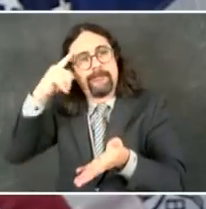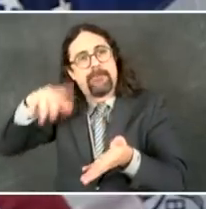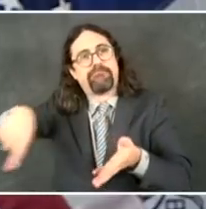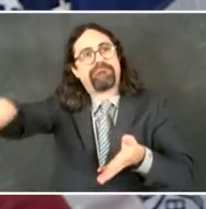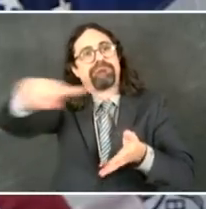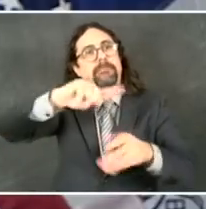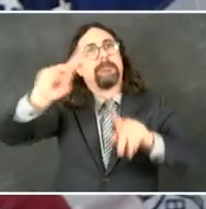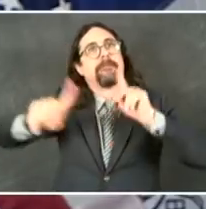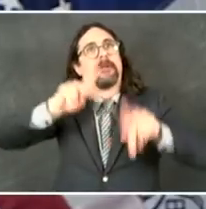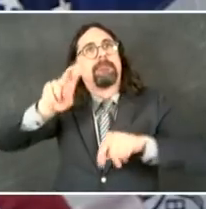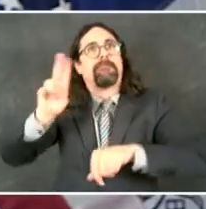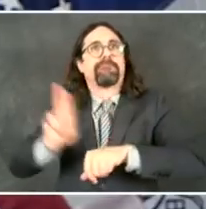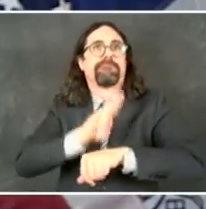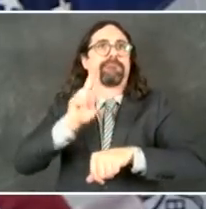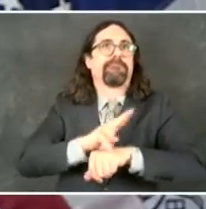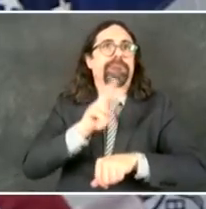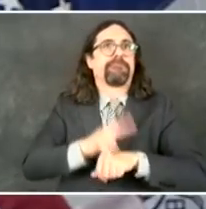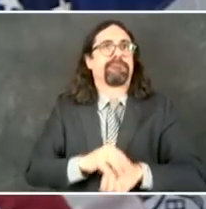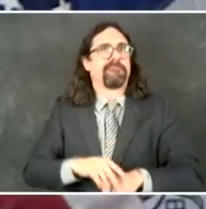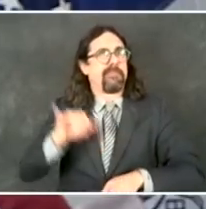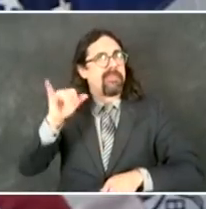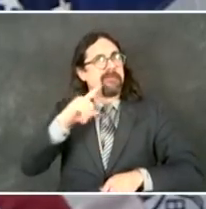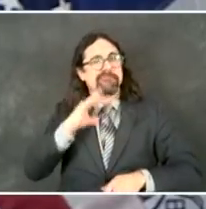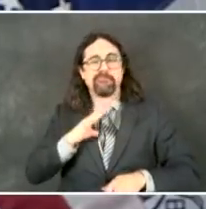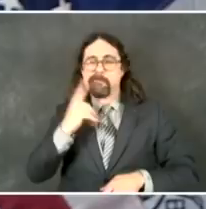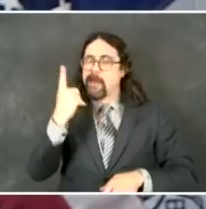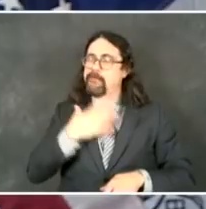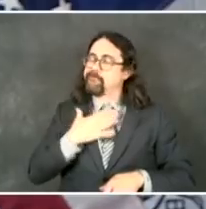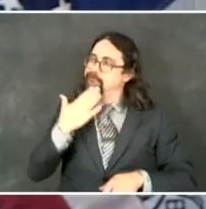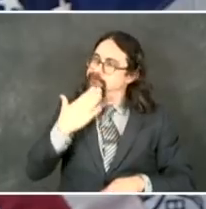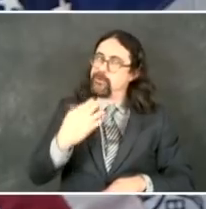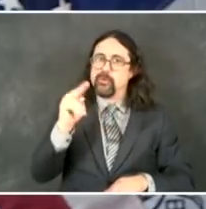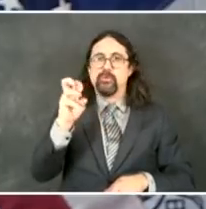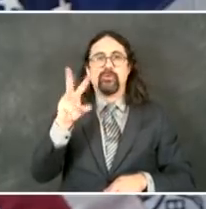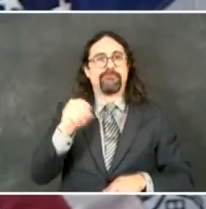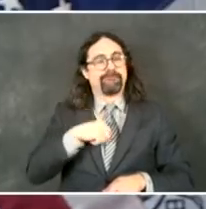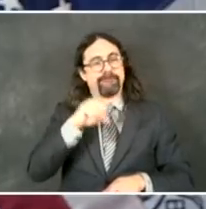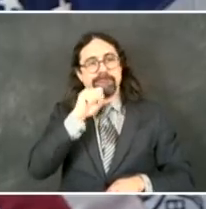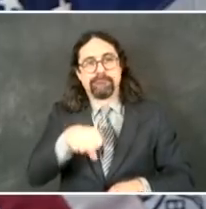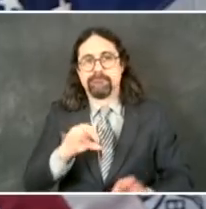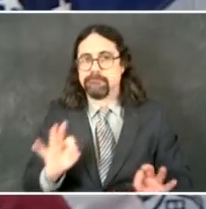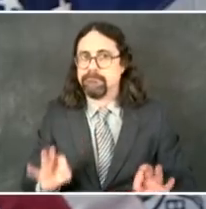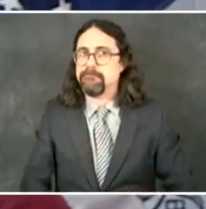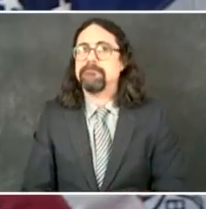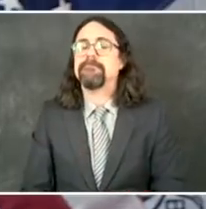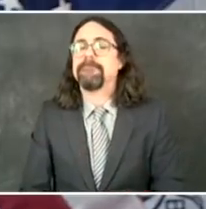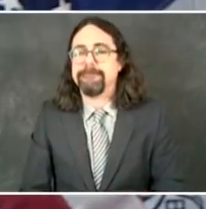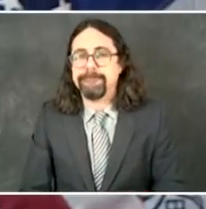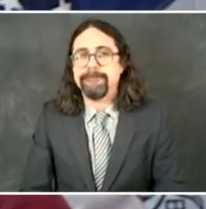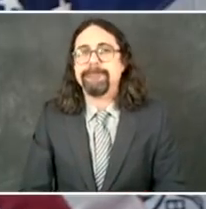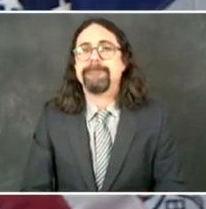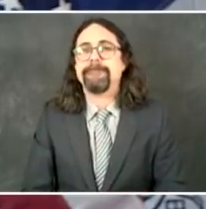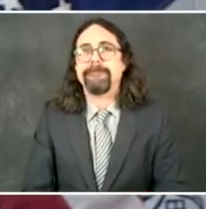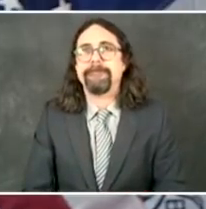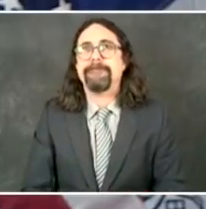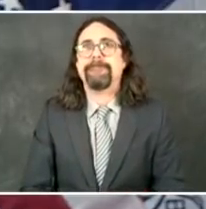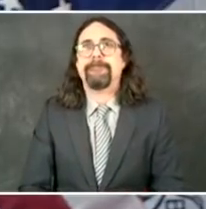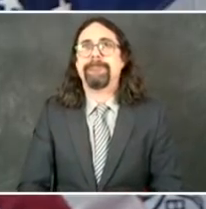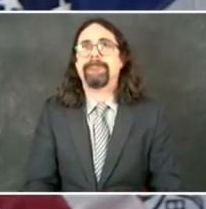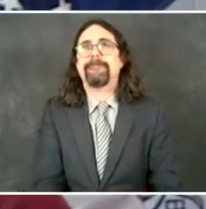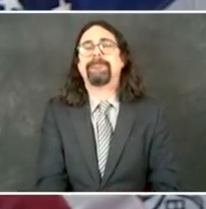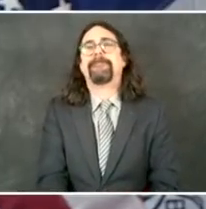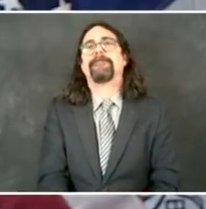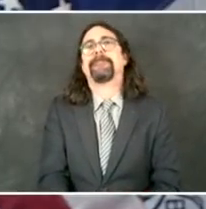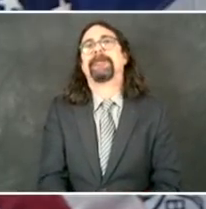doing together with the council over the last few days. Now, let me go into the indicators for the